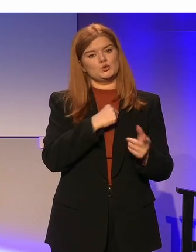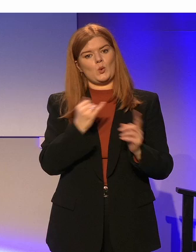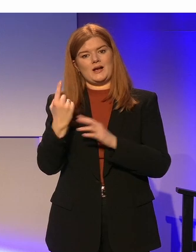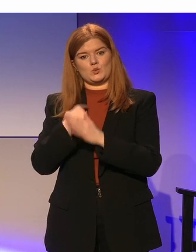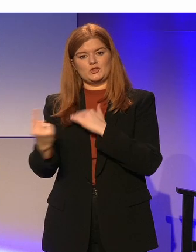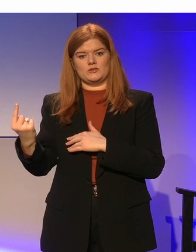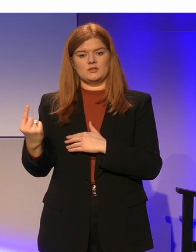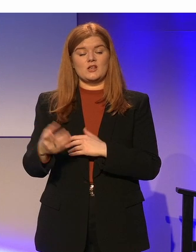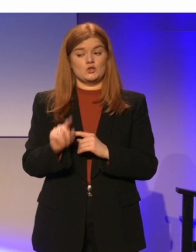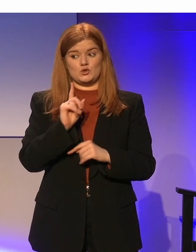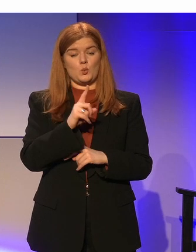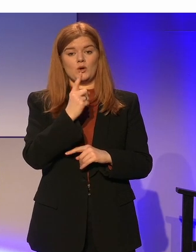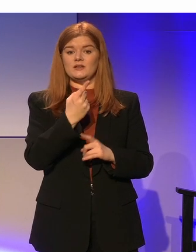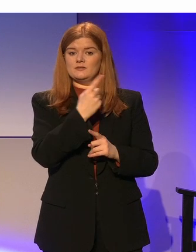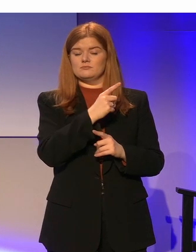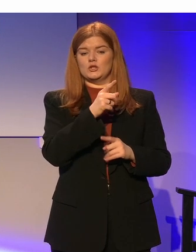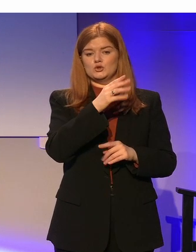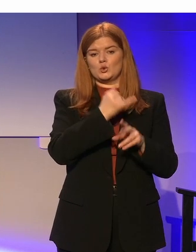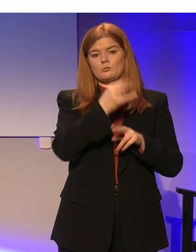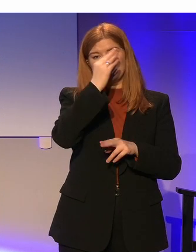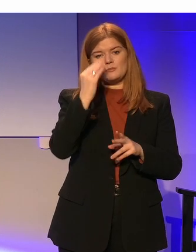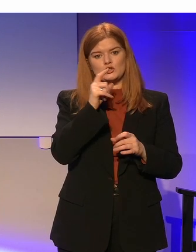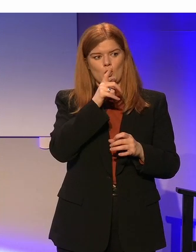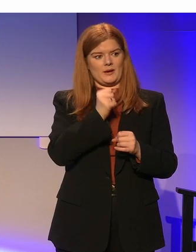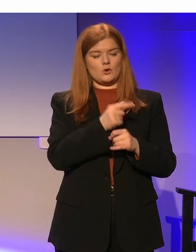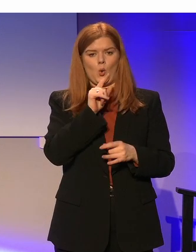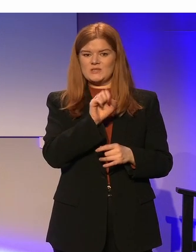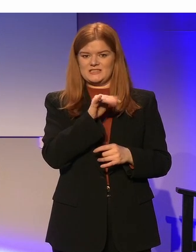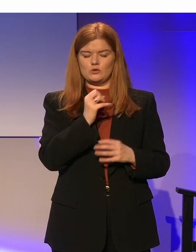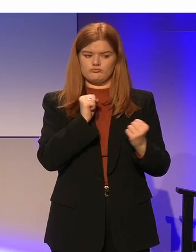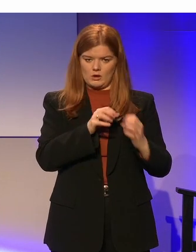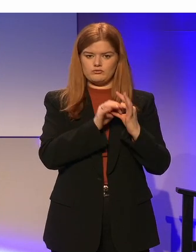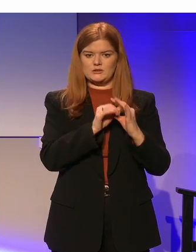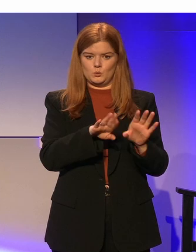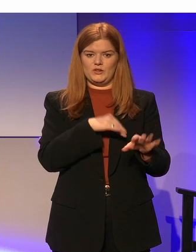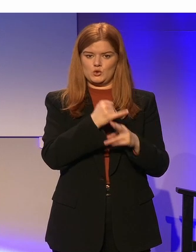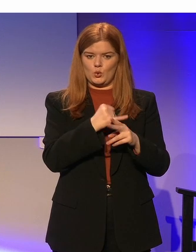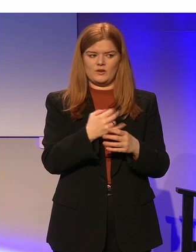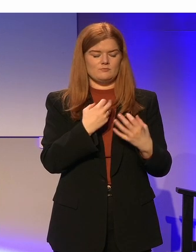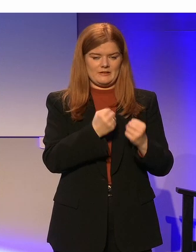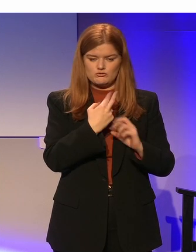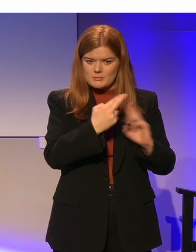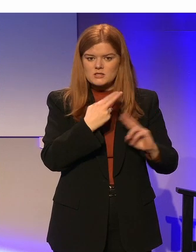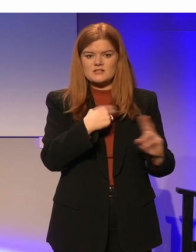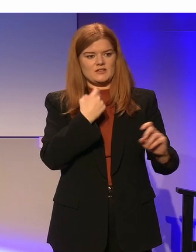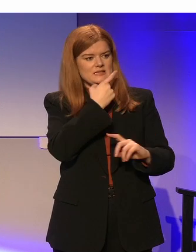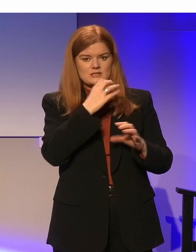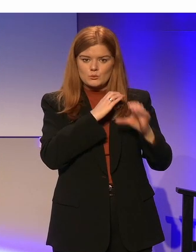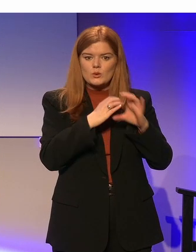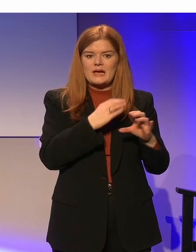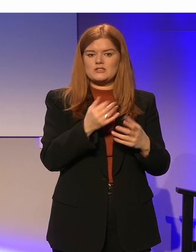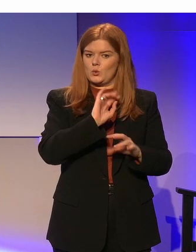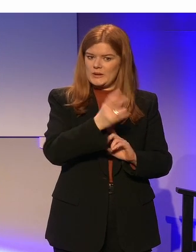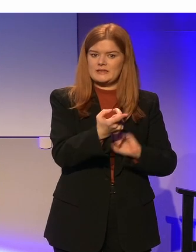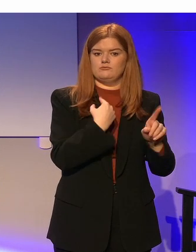a school principal, is talking about how in touch with the school the CNO is, how responsive the CNO is, and